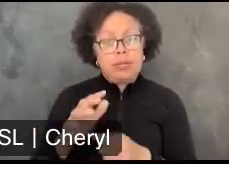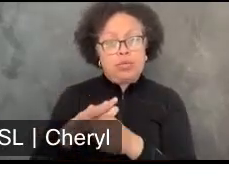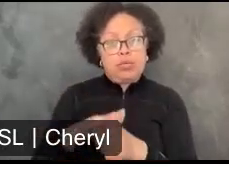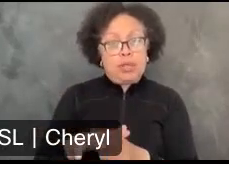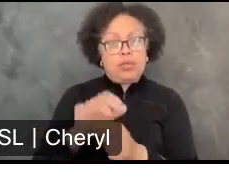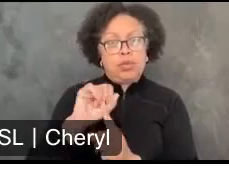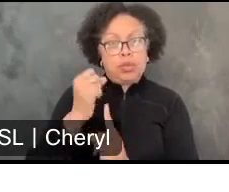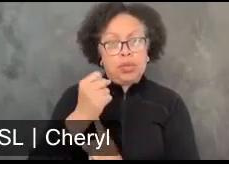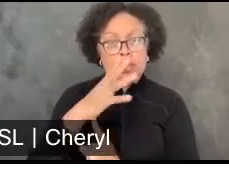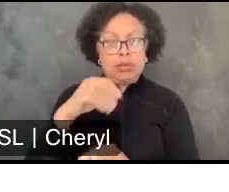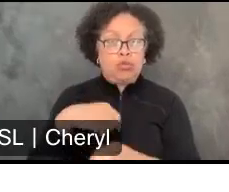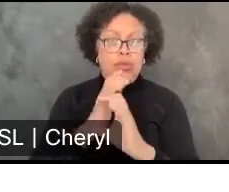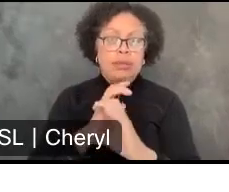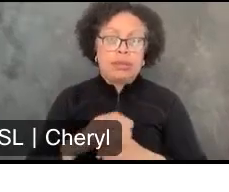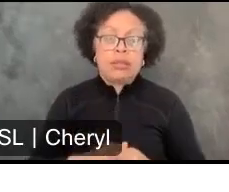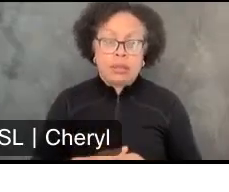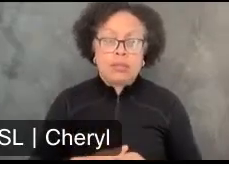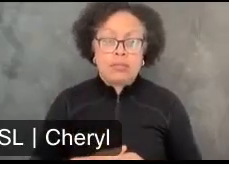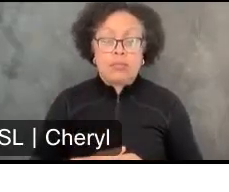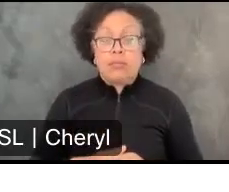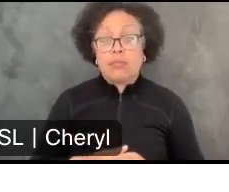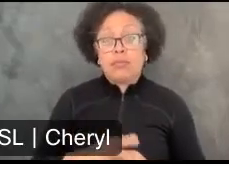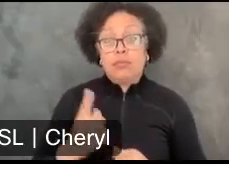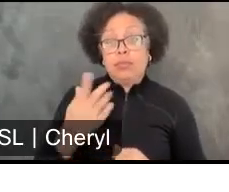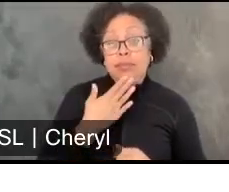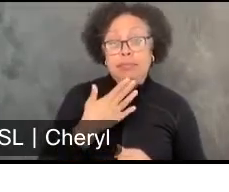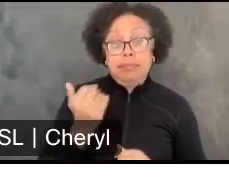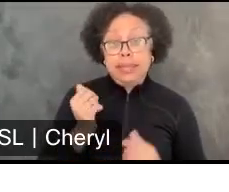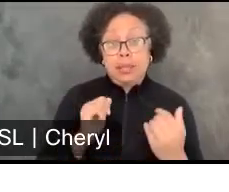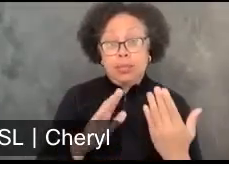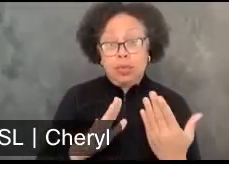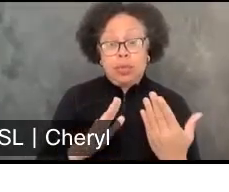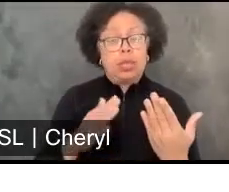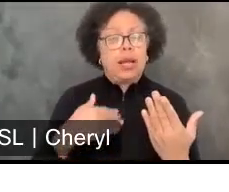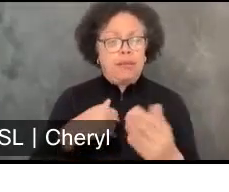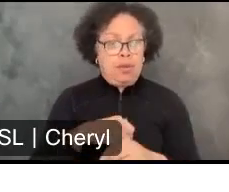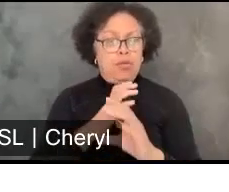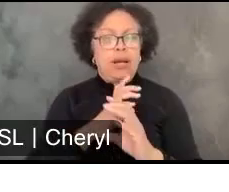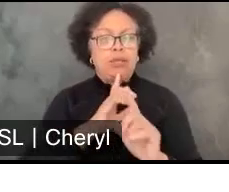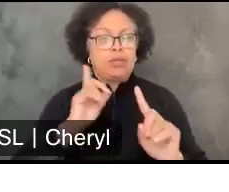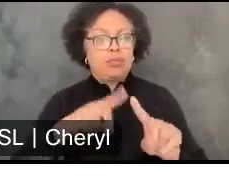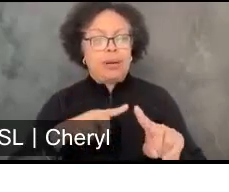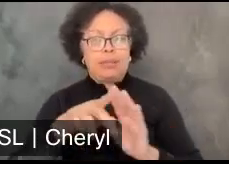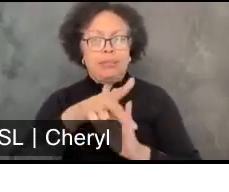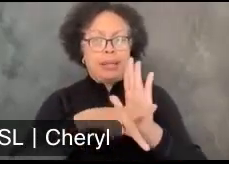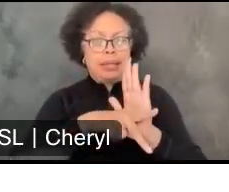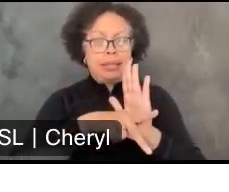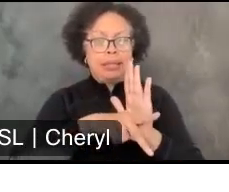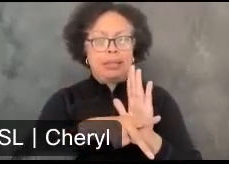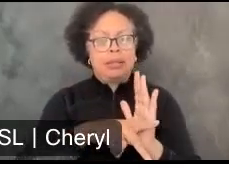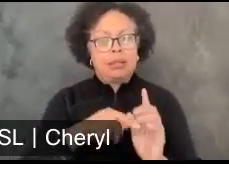or crisis. One of the best tools is to have a crisis response policy that is